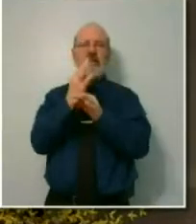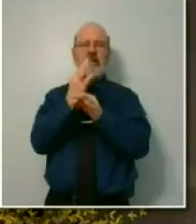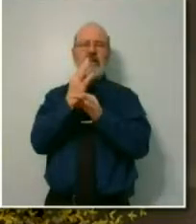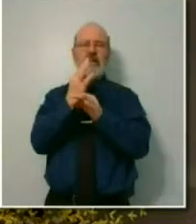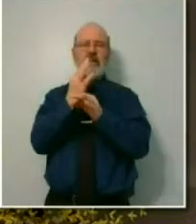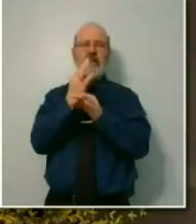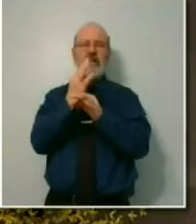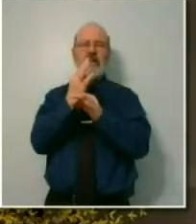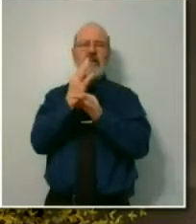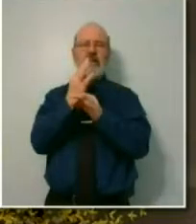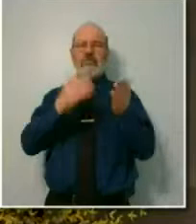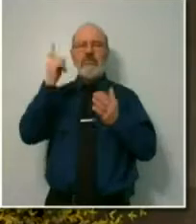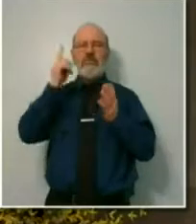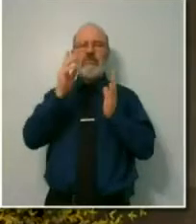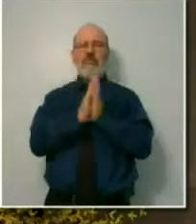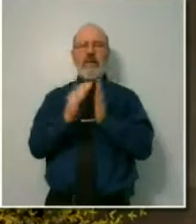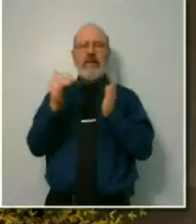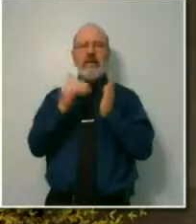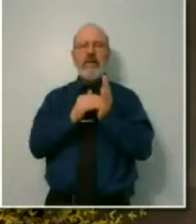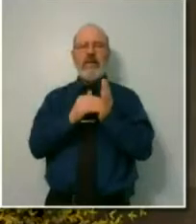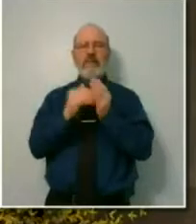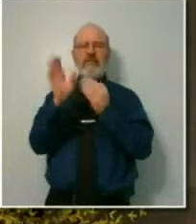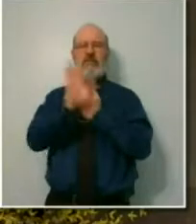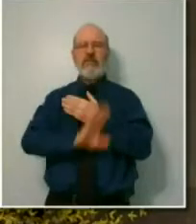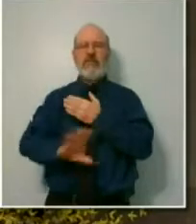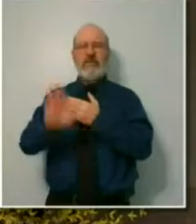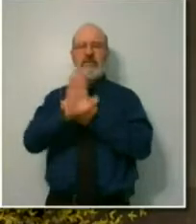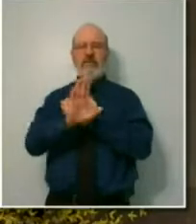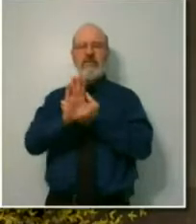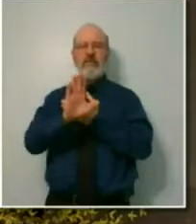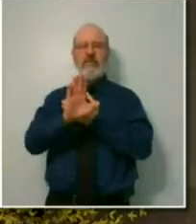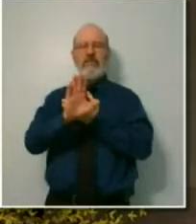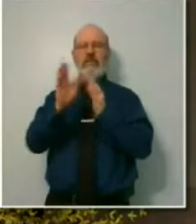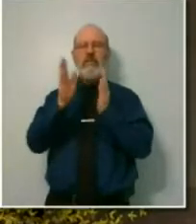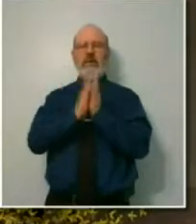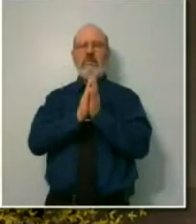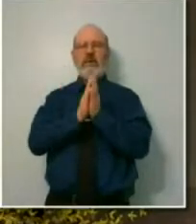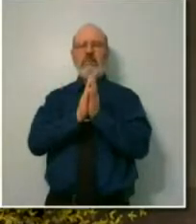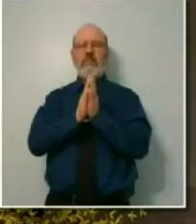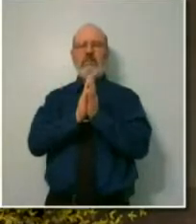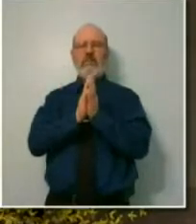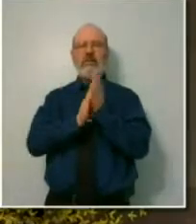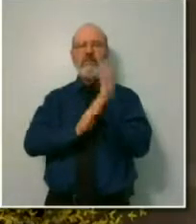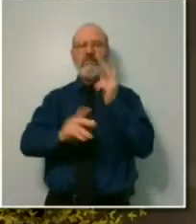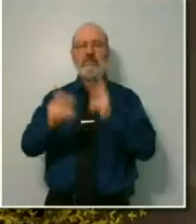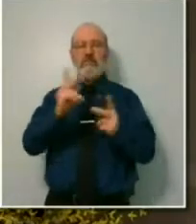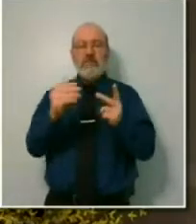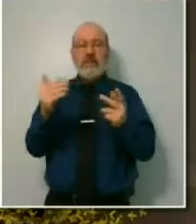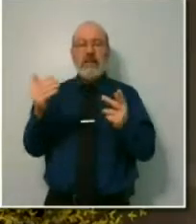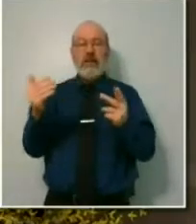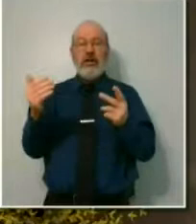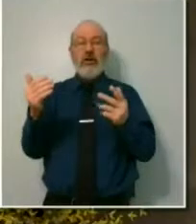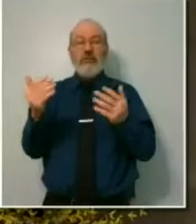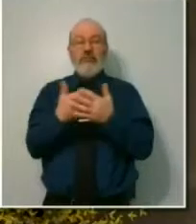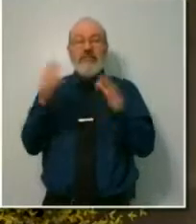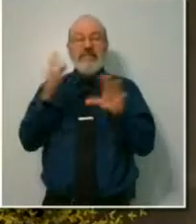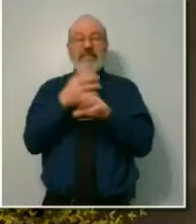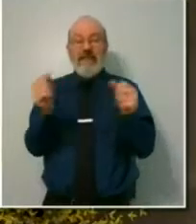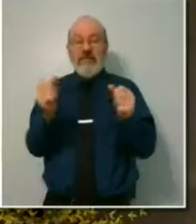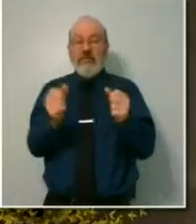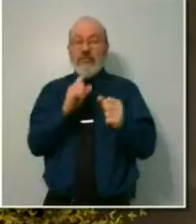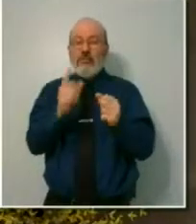serving you. We pray again for their safety, and we pray for these that are new converts, that they will indeed grow in